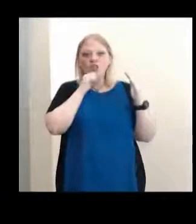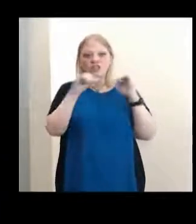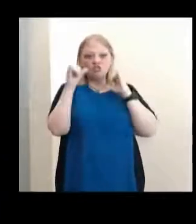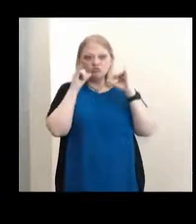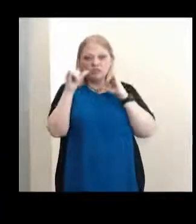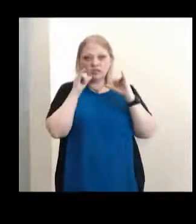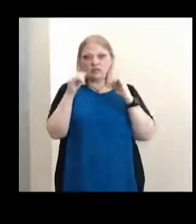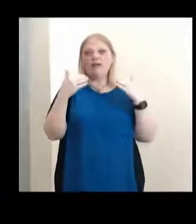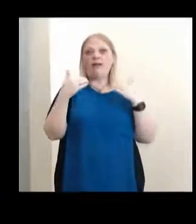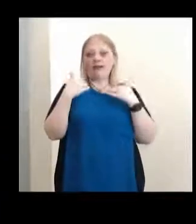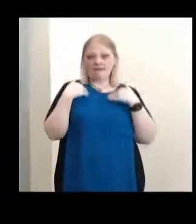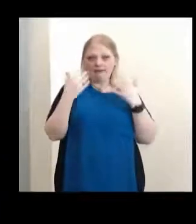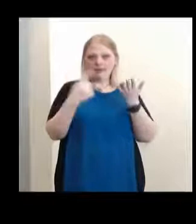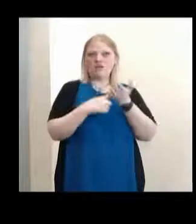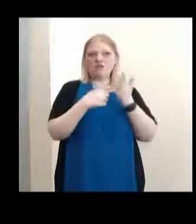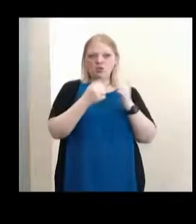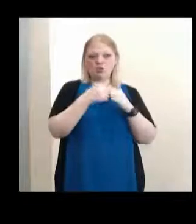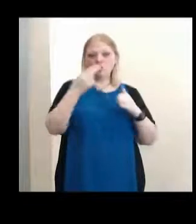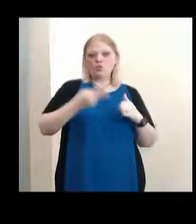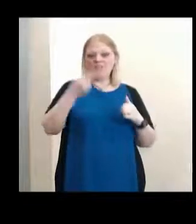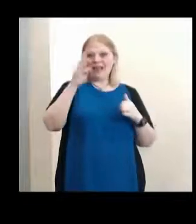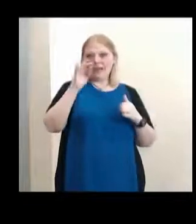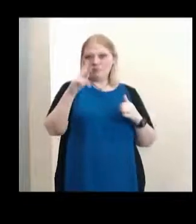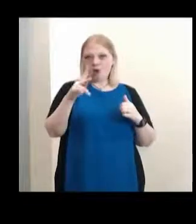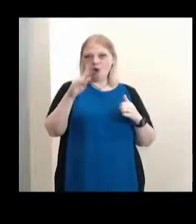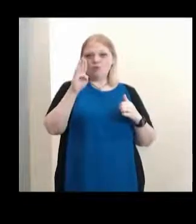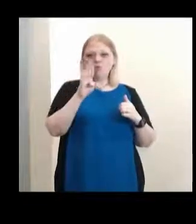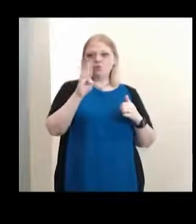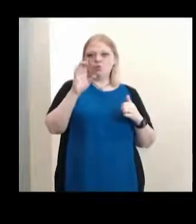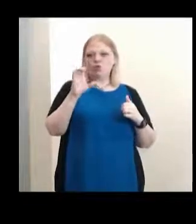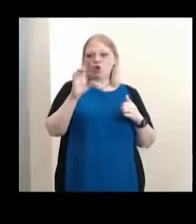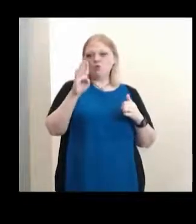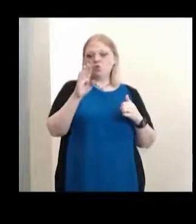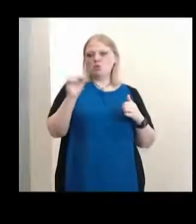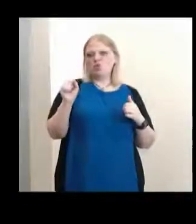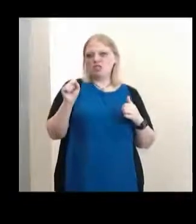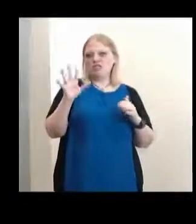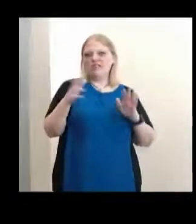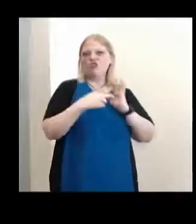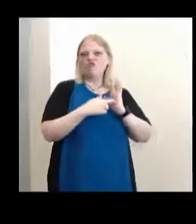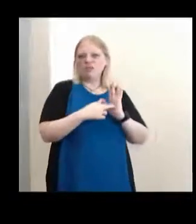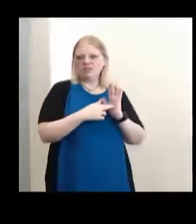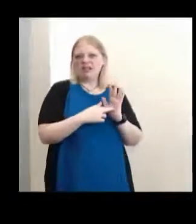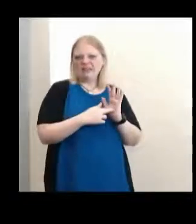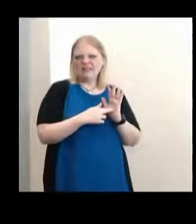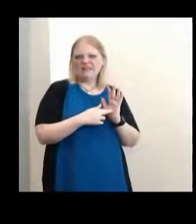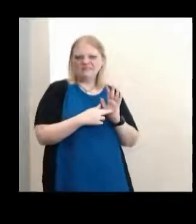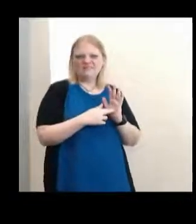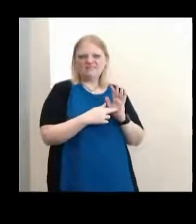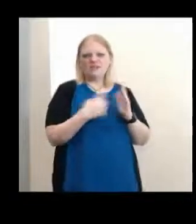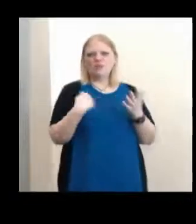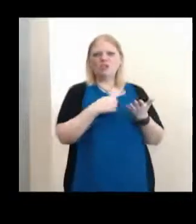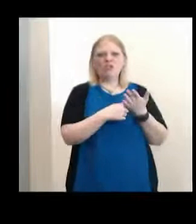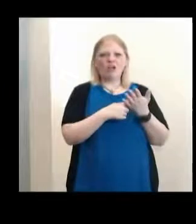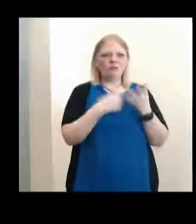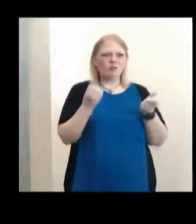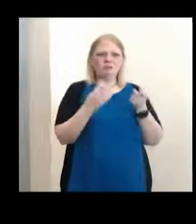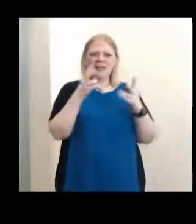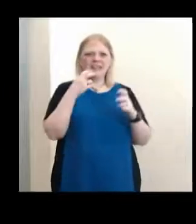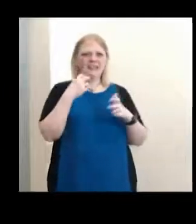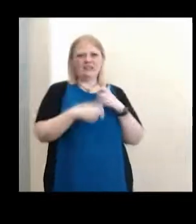Highmark representatives, the Blue Cross Blue Shield, soon to be Highmark representatives. We've talked about a number of